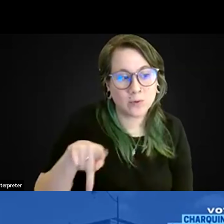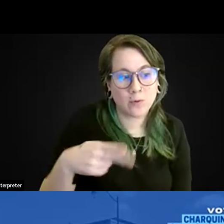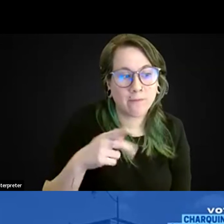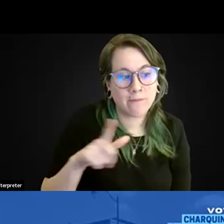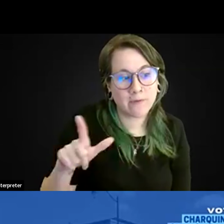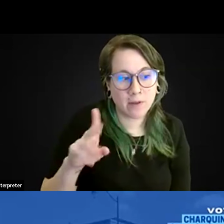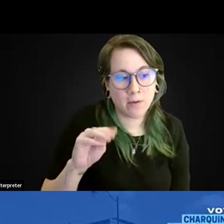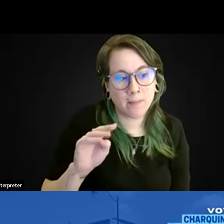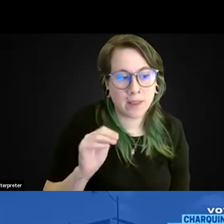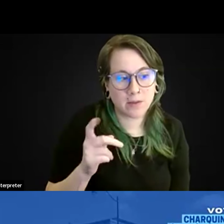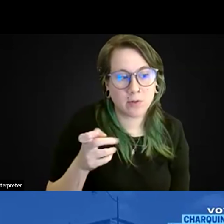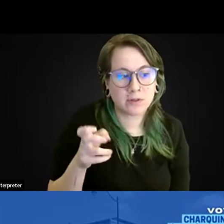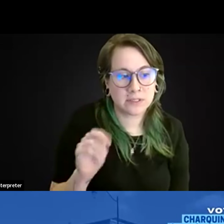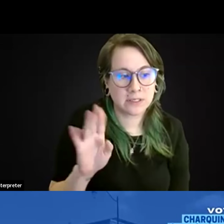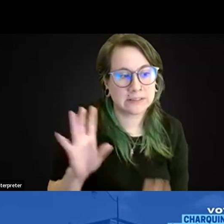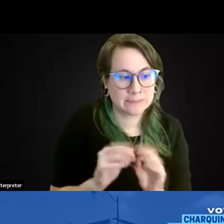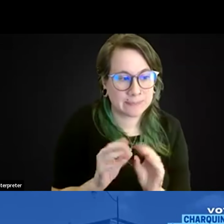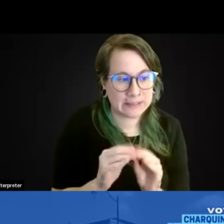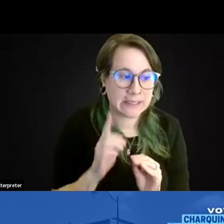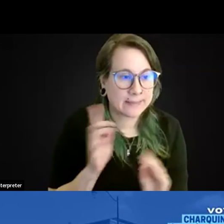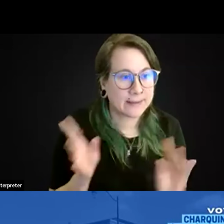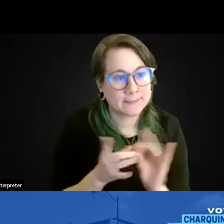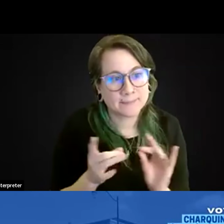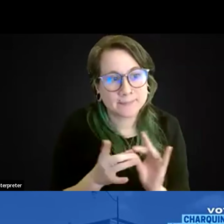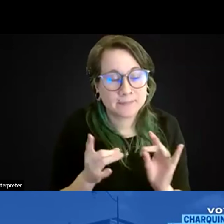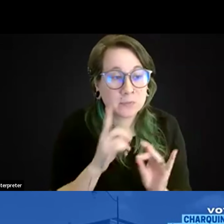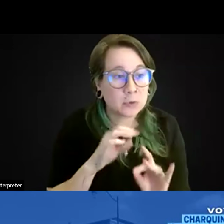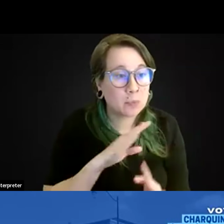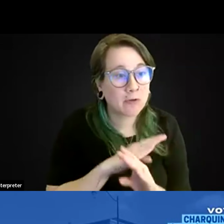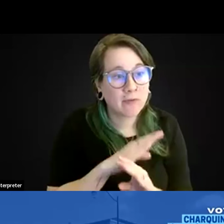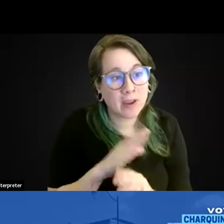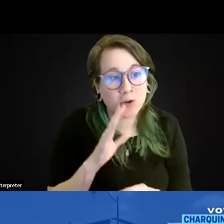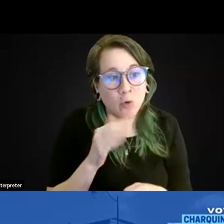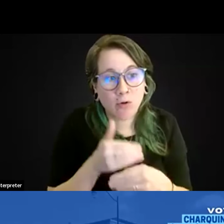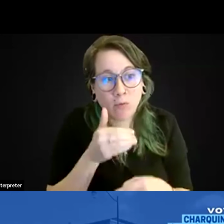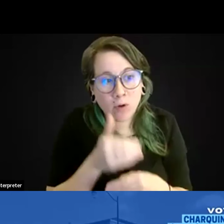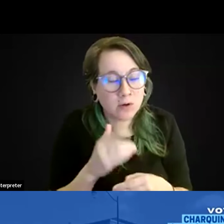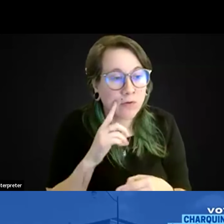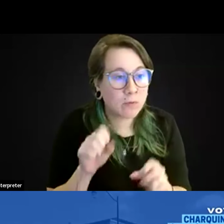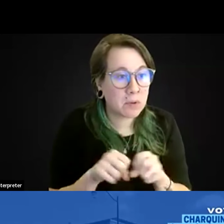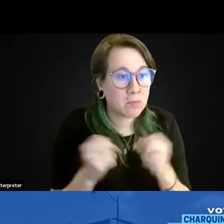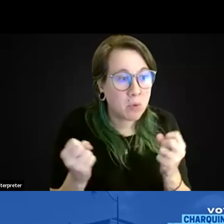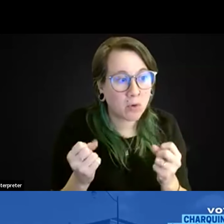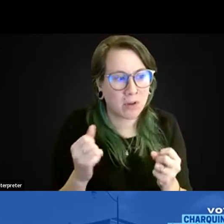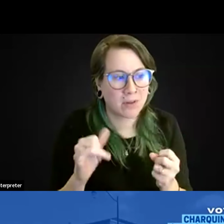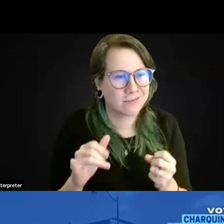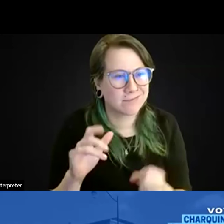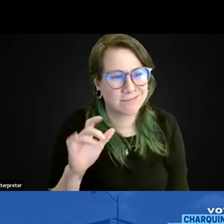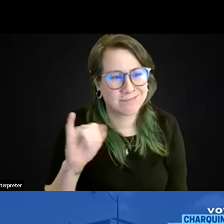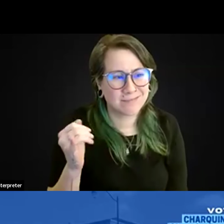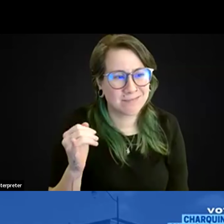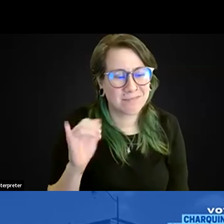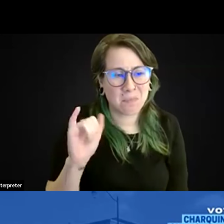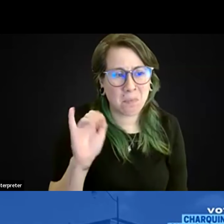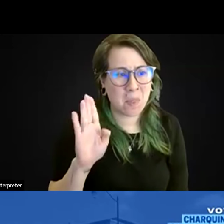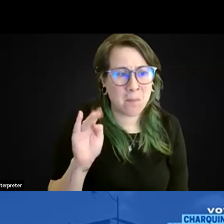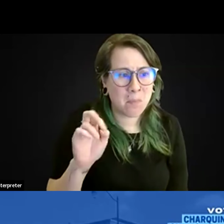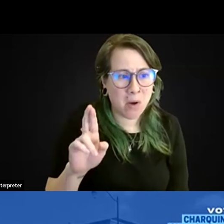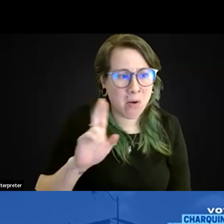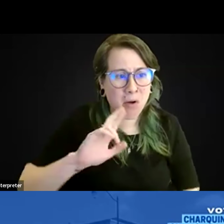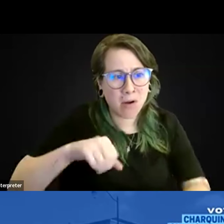broken, the car, the jack or the bar is not going to help. Alarm is not going to